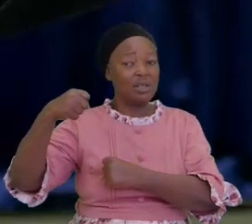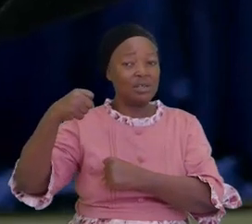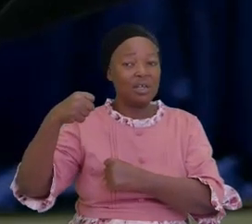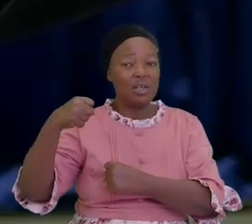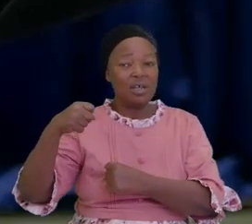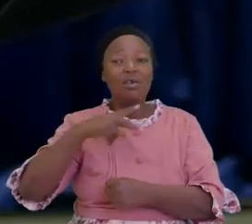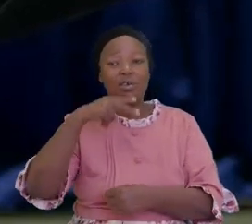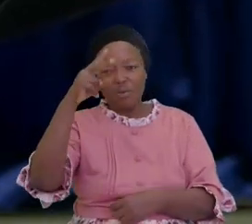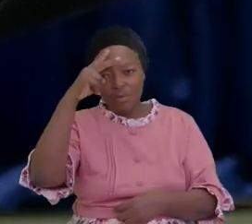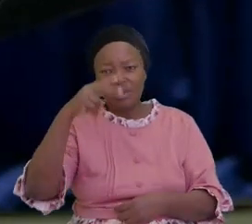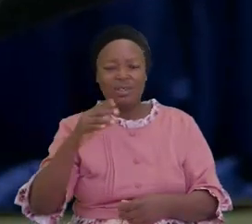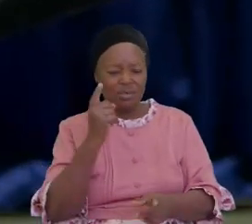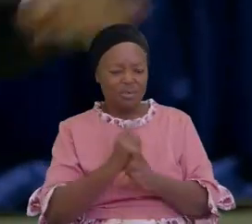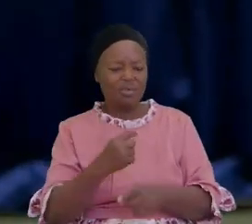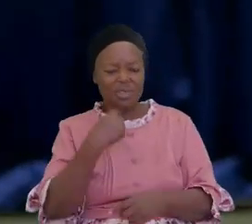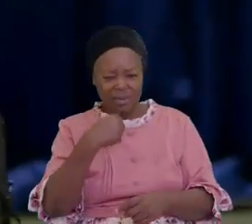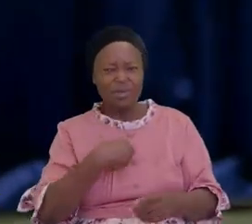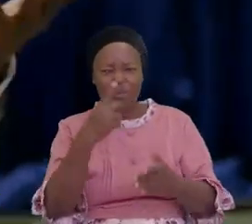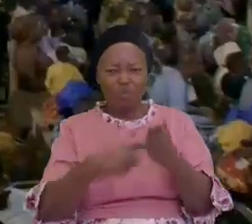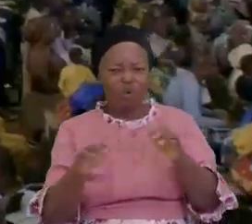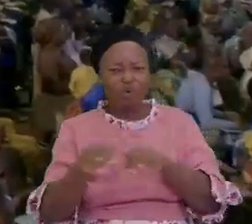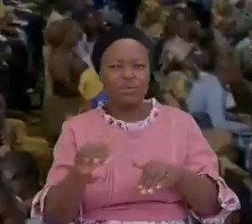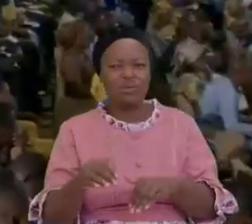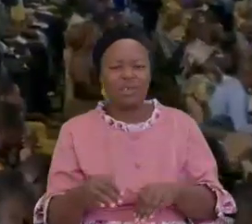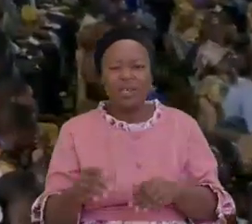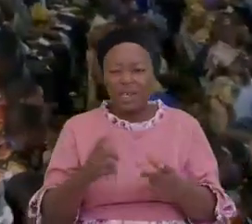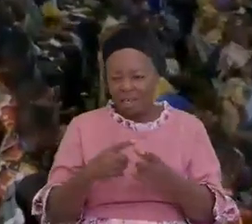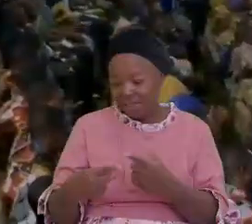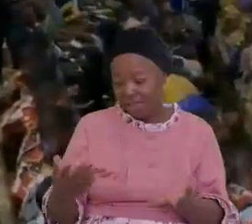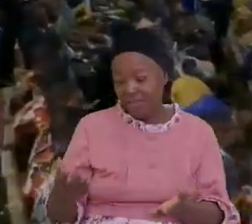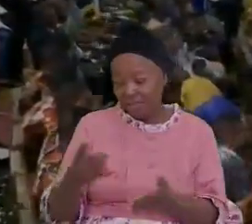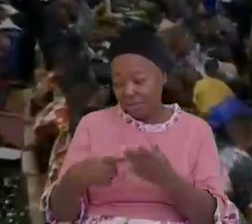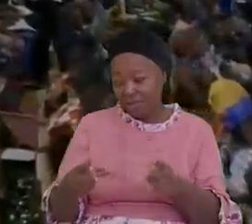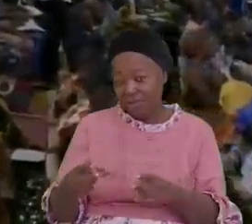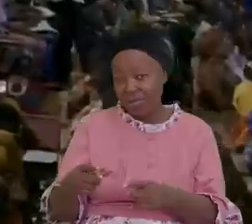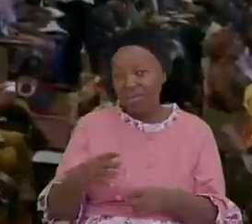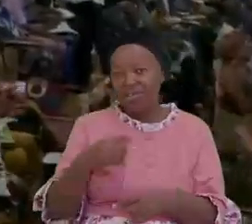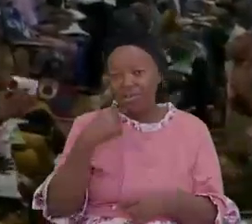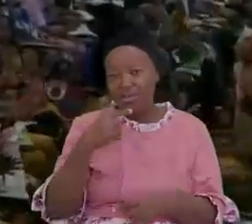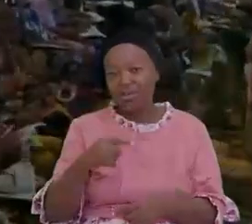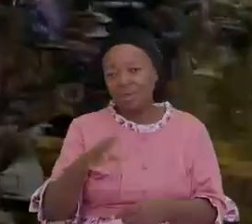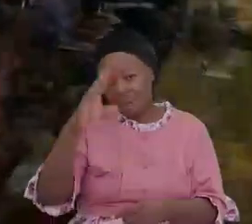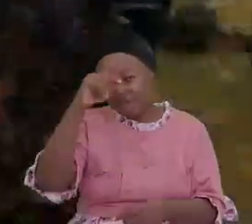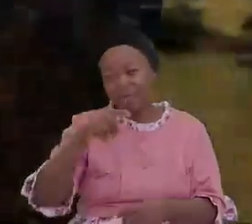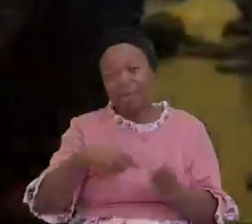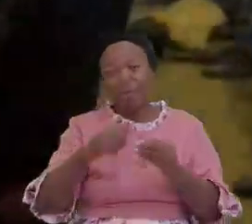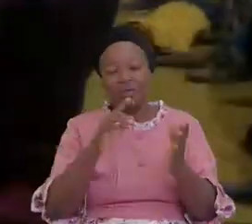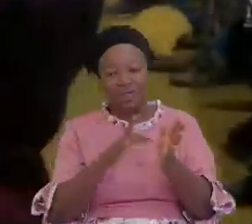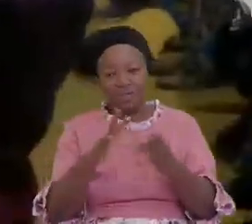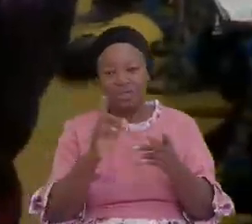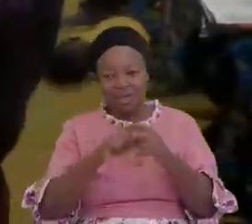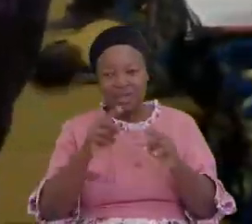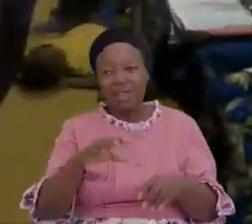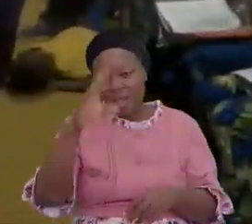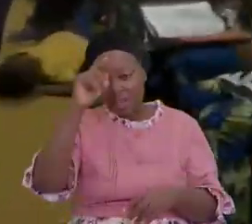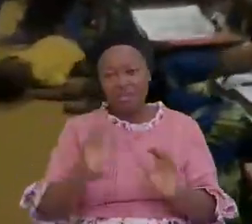Tell me what to do. I told him about Jesus. He surrendered. He